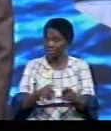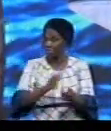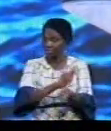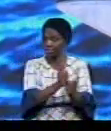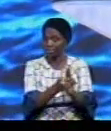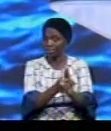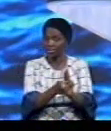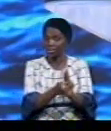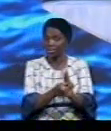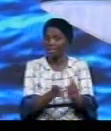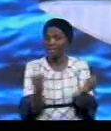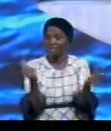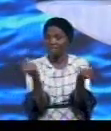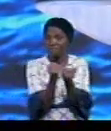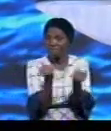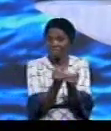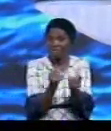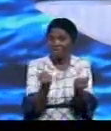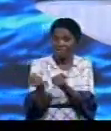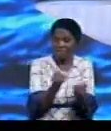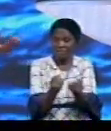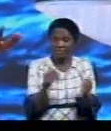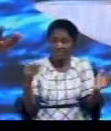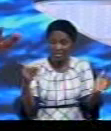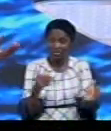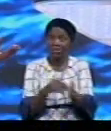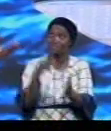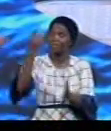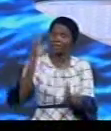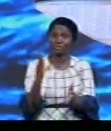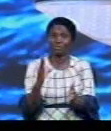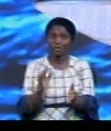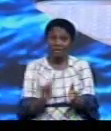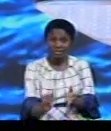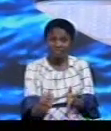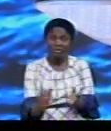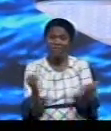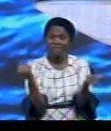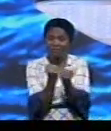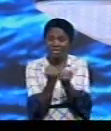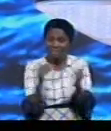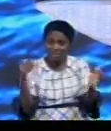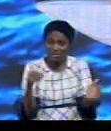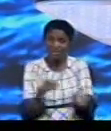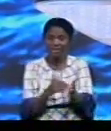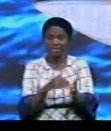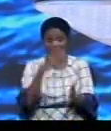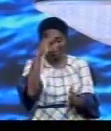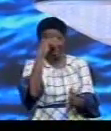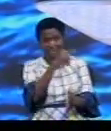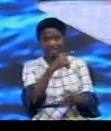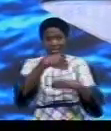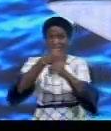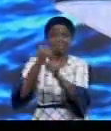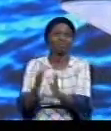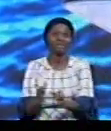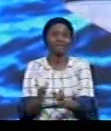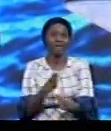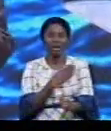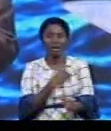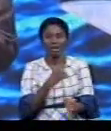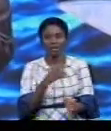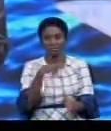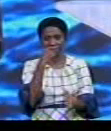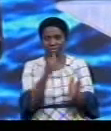He's fighting against God. He's fighting against his maker. And he said, we